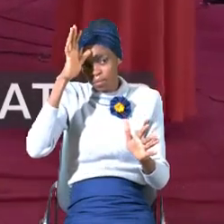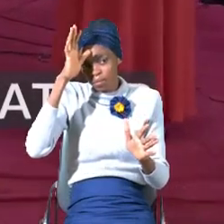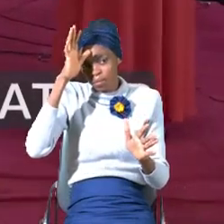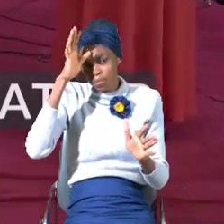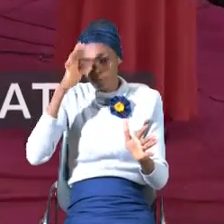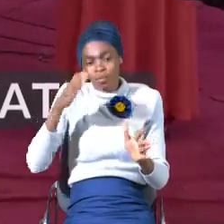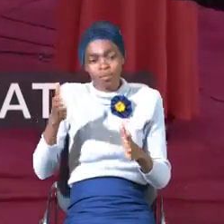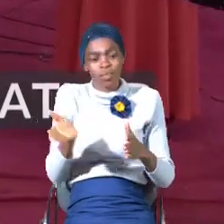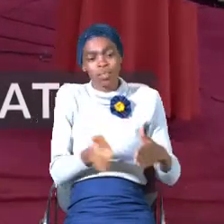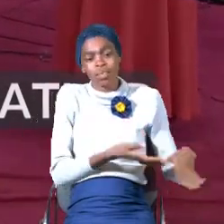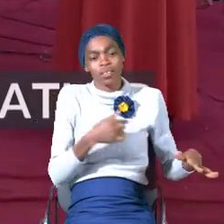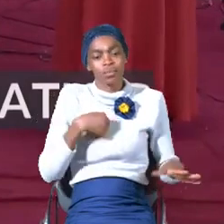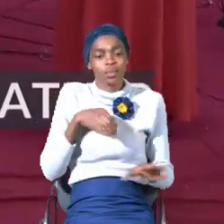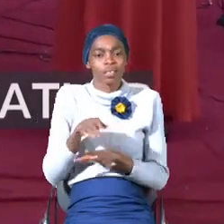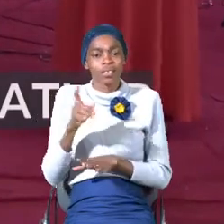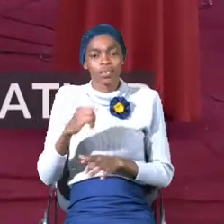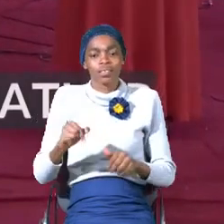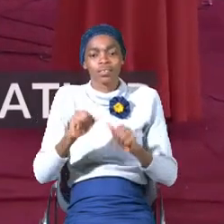Leave me at the altar.